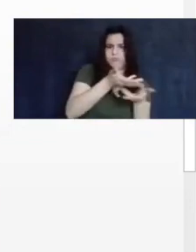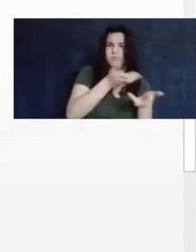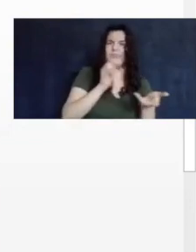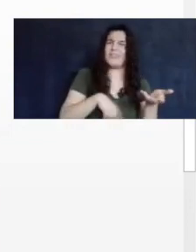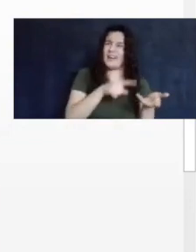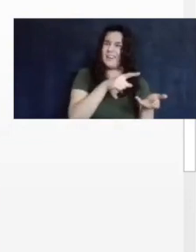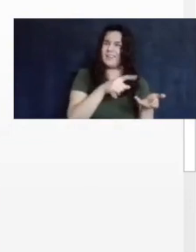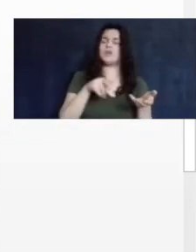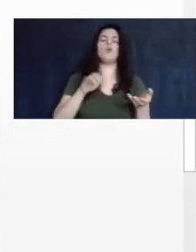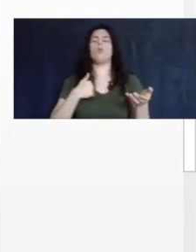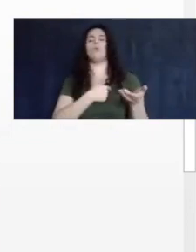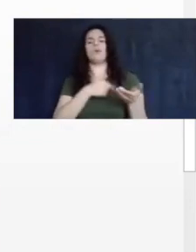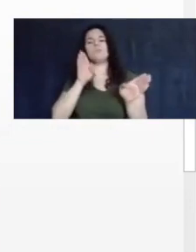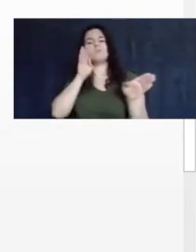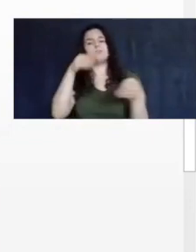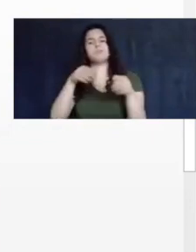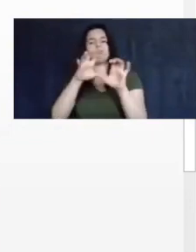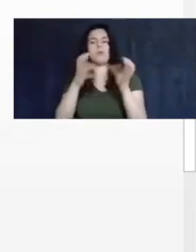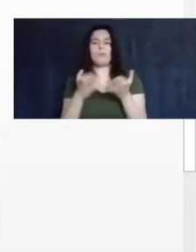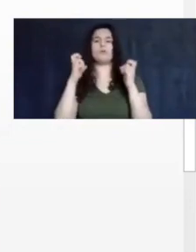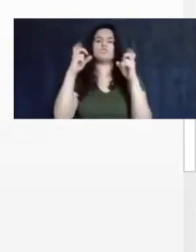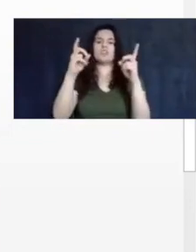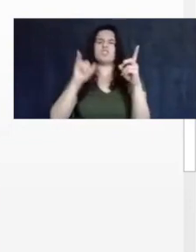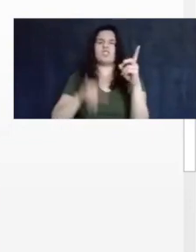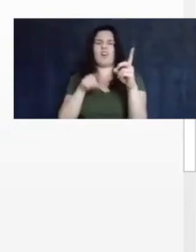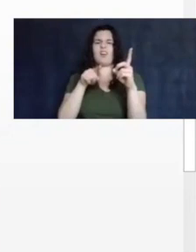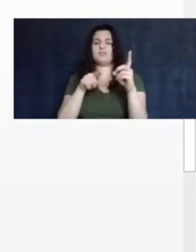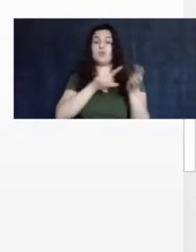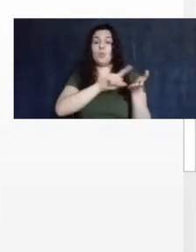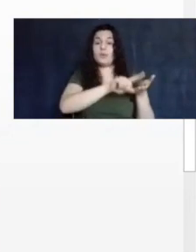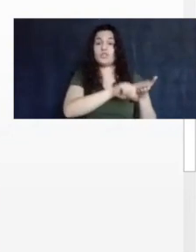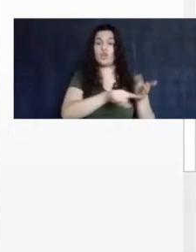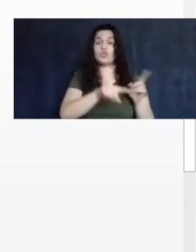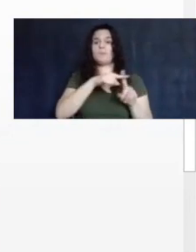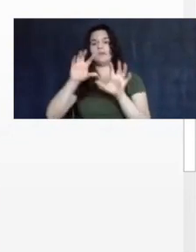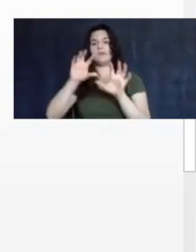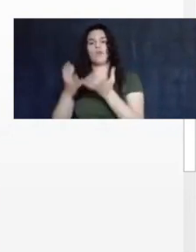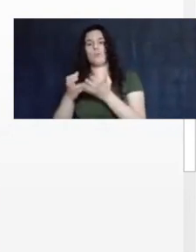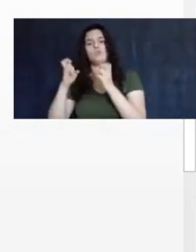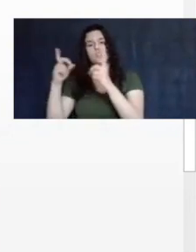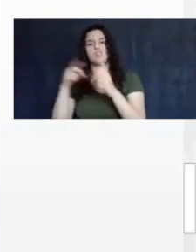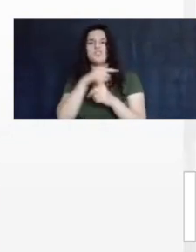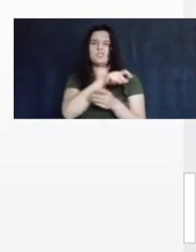kind of our goal with those other core classes outside of the research and the writing.